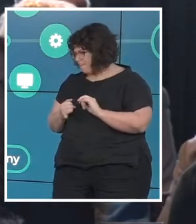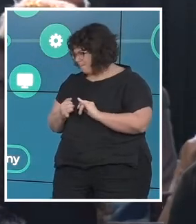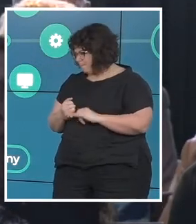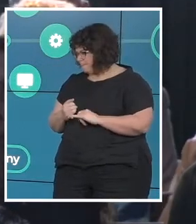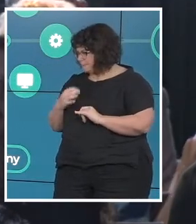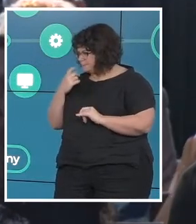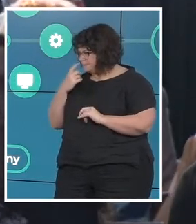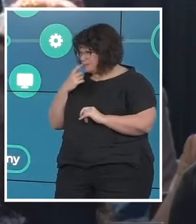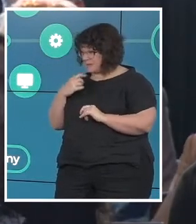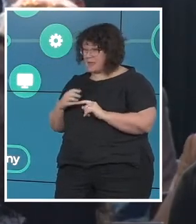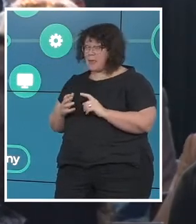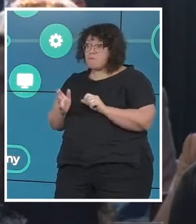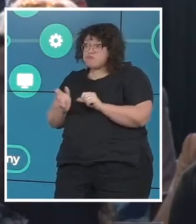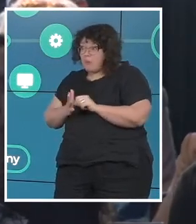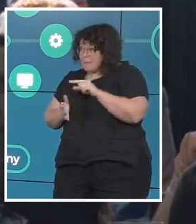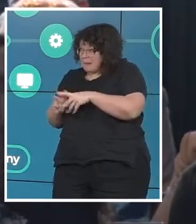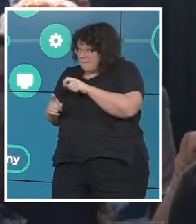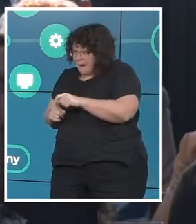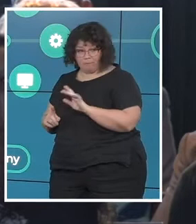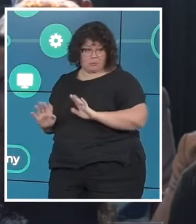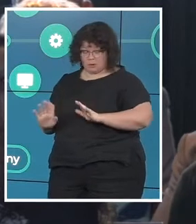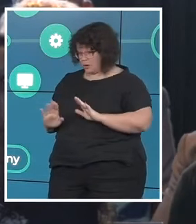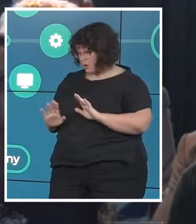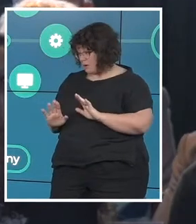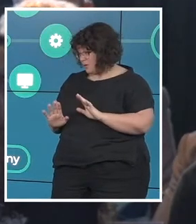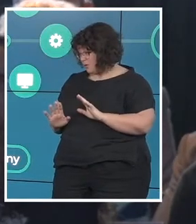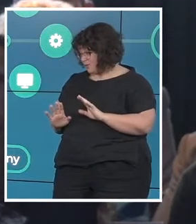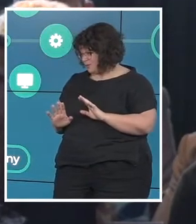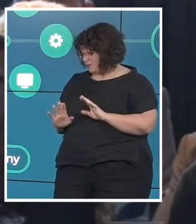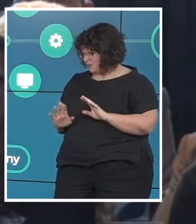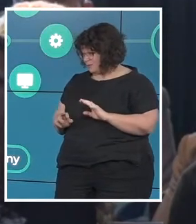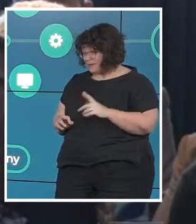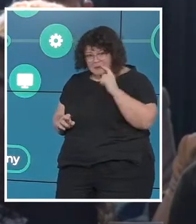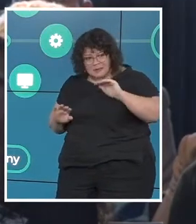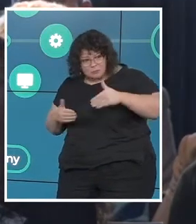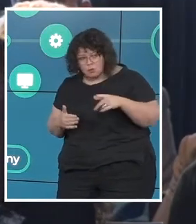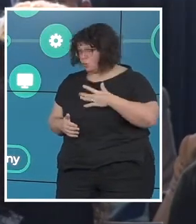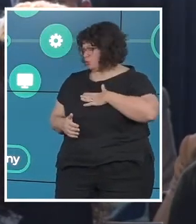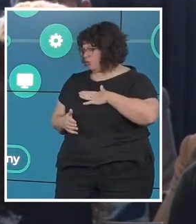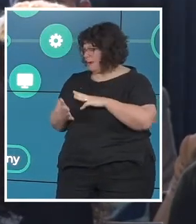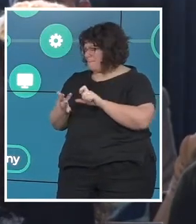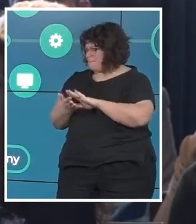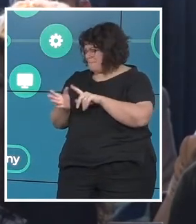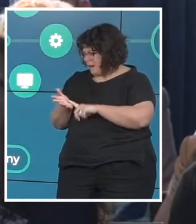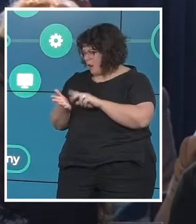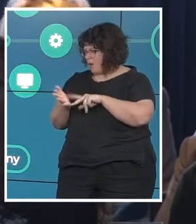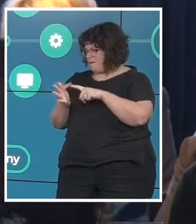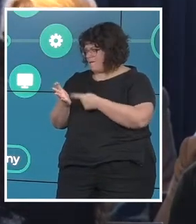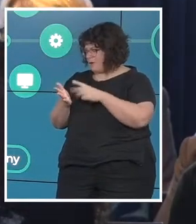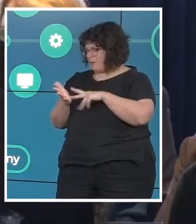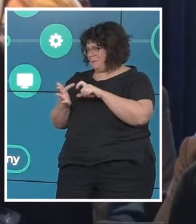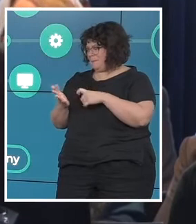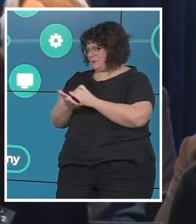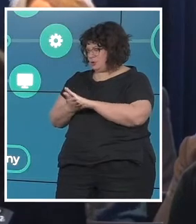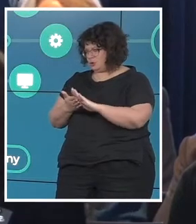Yes. So my name is Michael. I'm from Microsoft, Michael Vermeersch. I'll be speaking later on a little bit. So I have no sight loss. I do have